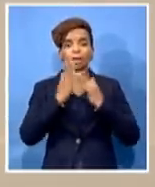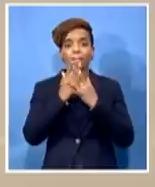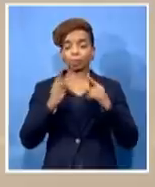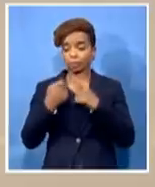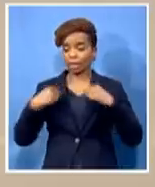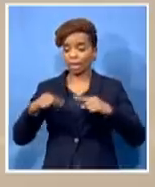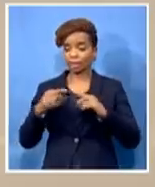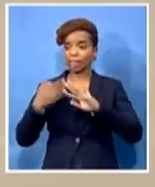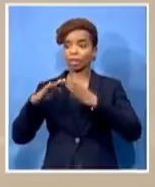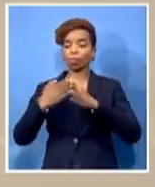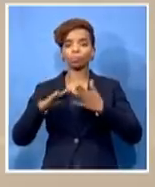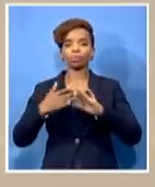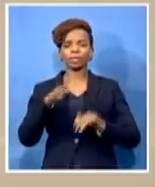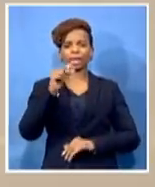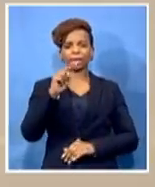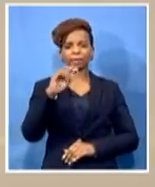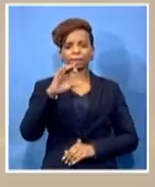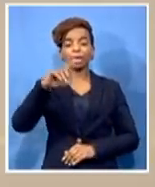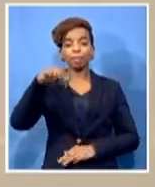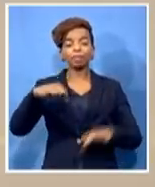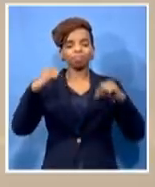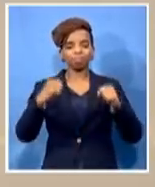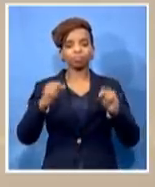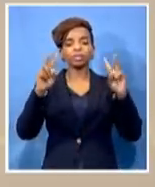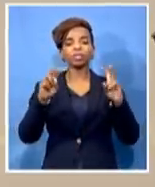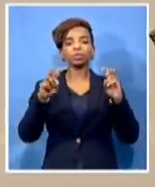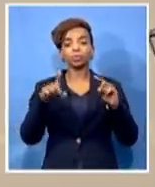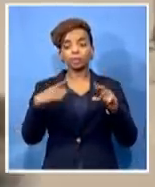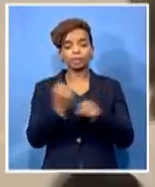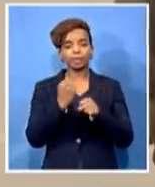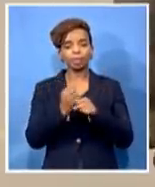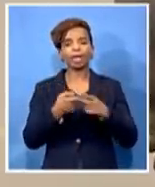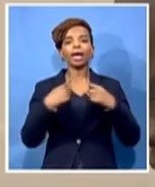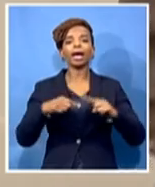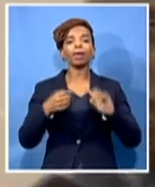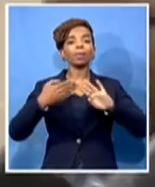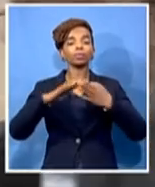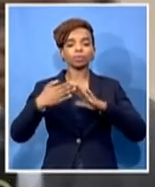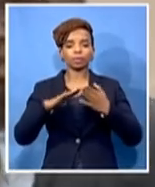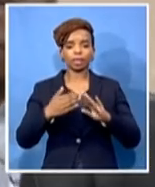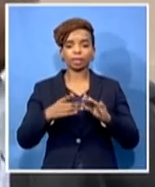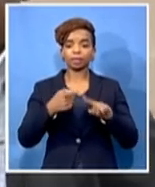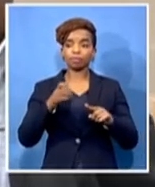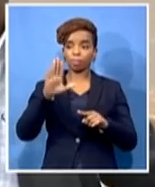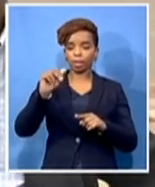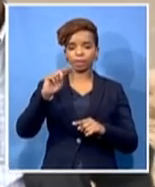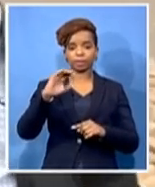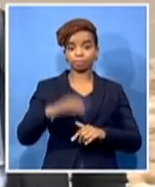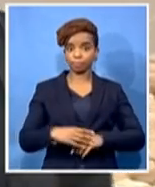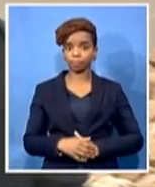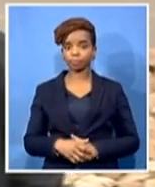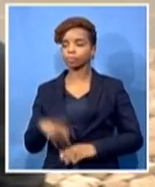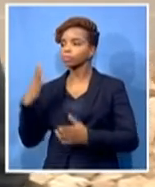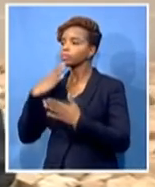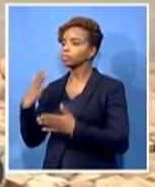that makes our society to frown upon the very same party, the African National Congress. Thank you very much, Mr. Masina. That was Masina, the regional chairperson of